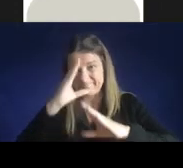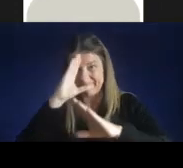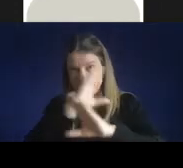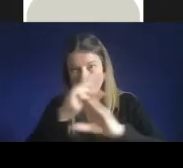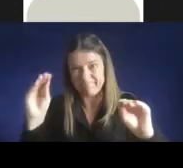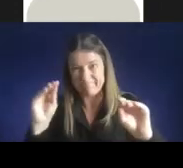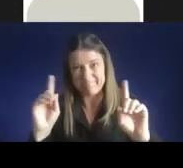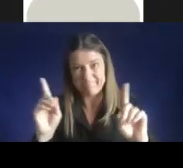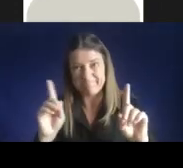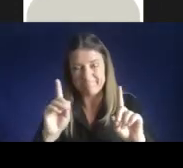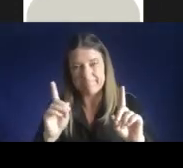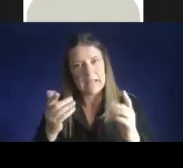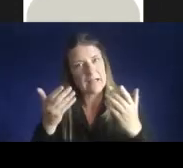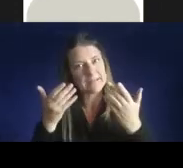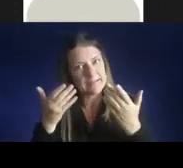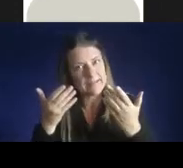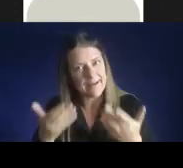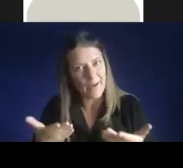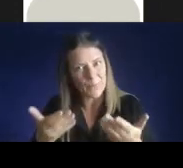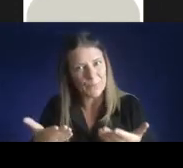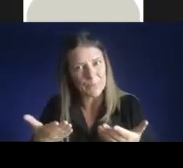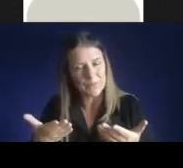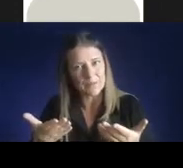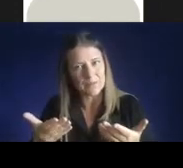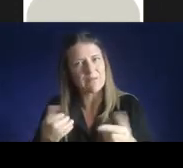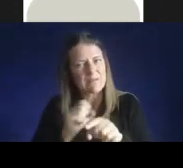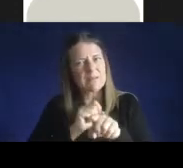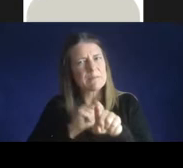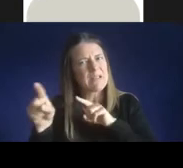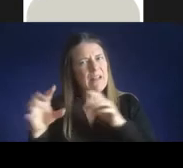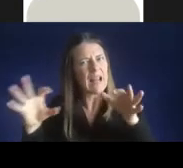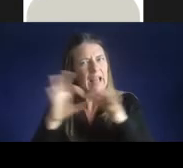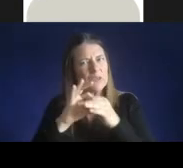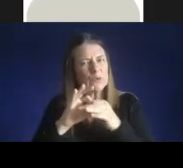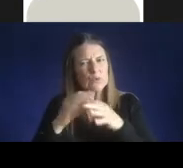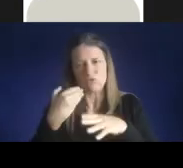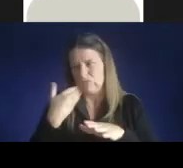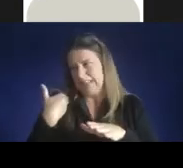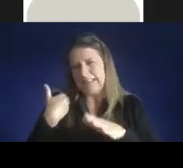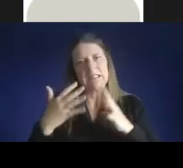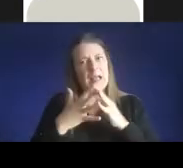now more than ever, especially within the United States,